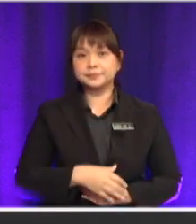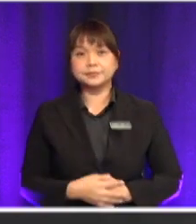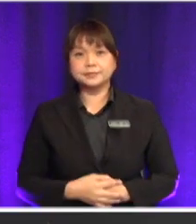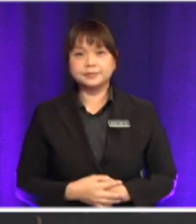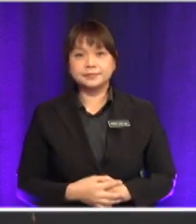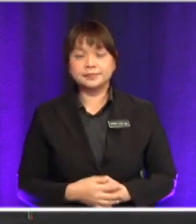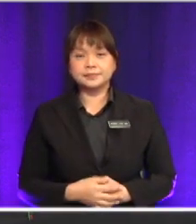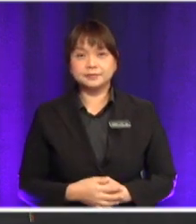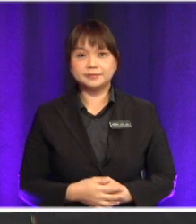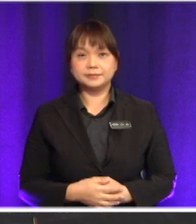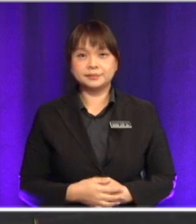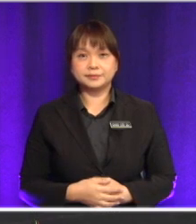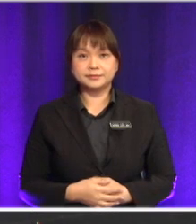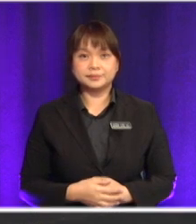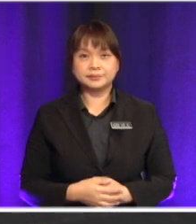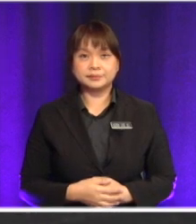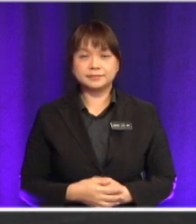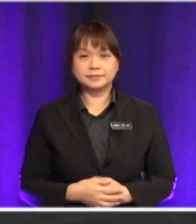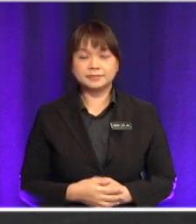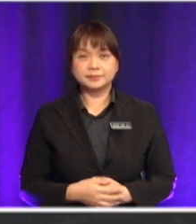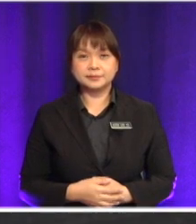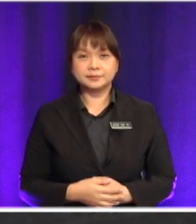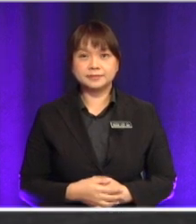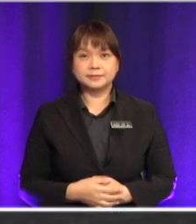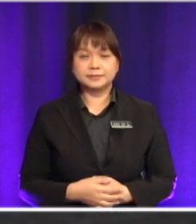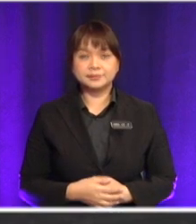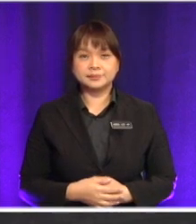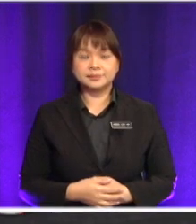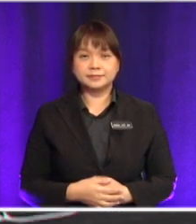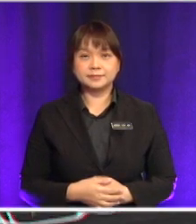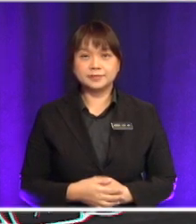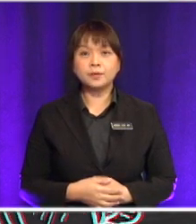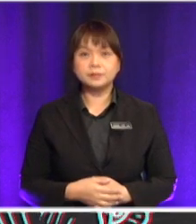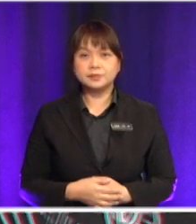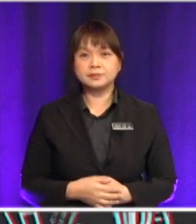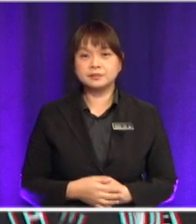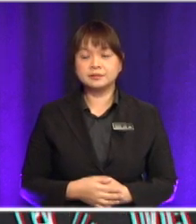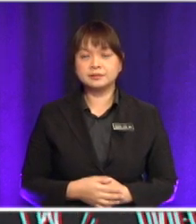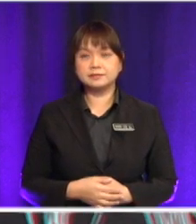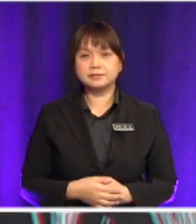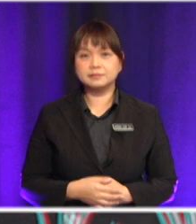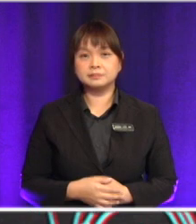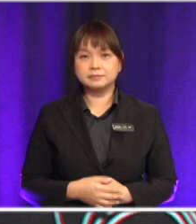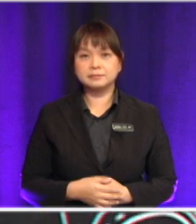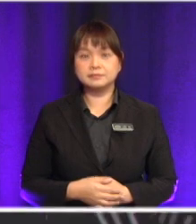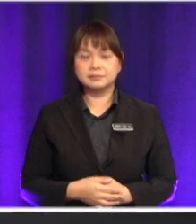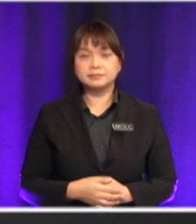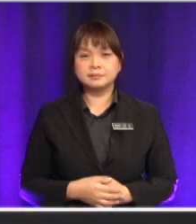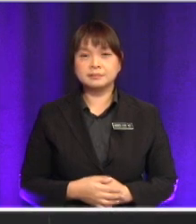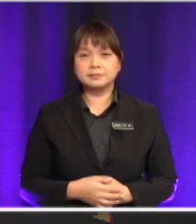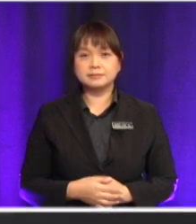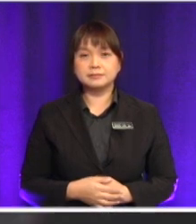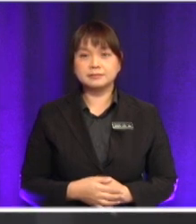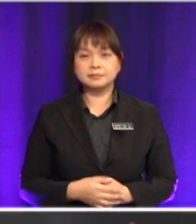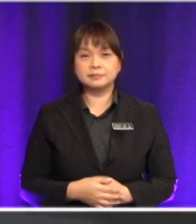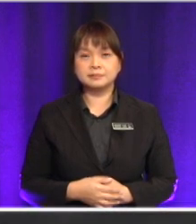Alicia? Is Any it letter? a T? T. Yes, you've got a T. Okay. All right. See, guys, I think